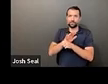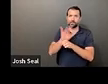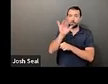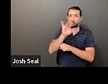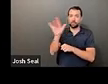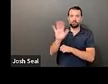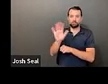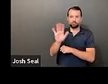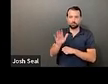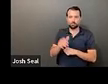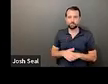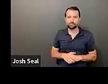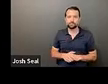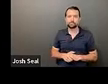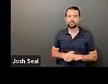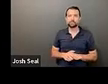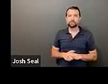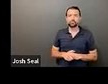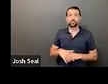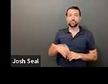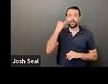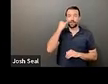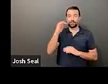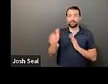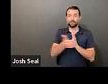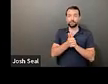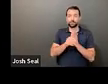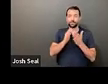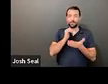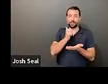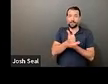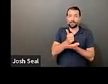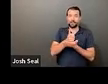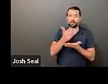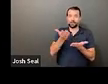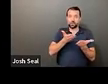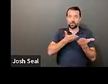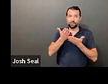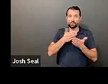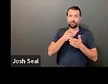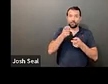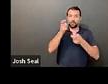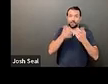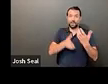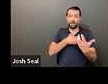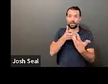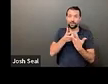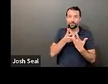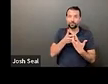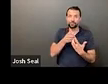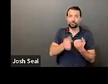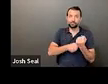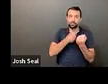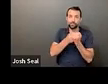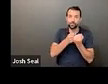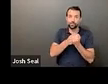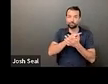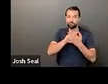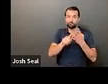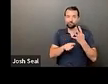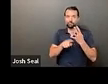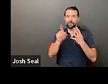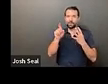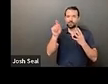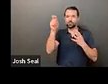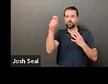a supplementary aid, service, modification, and or support is listed, you would need to check when, where it can be used,